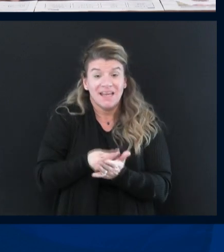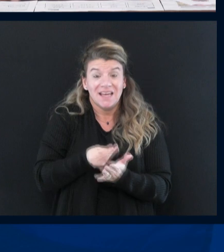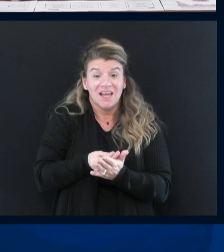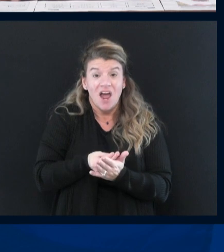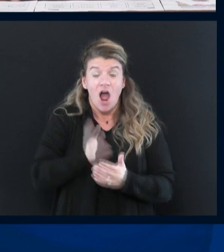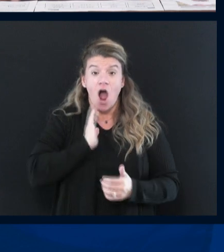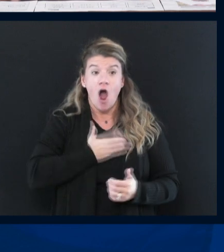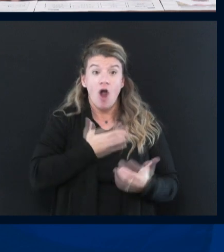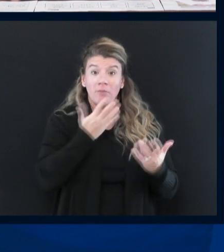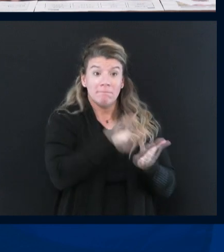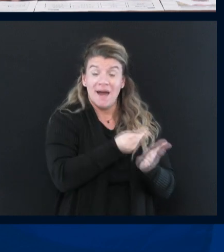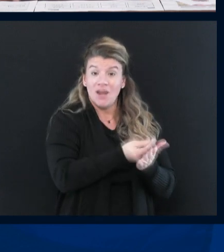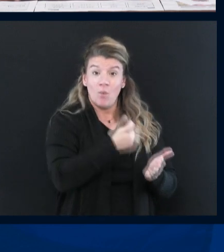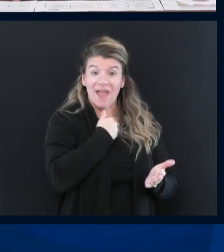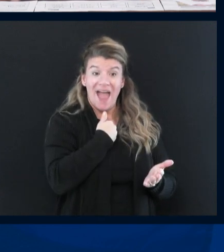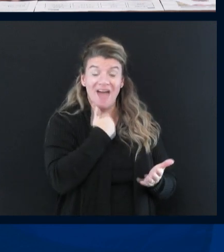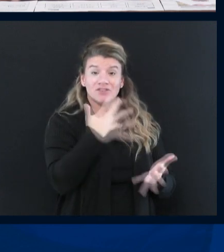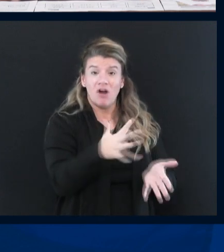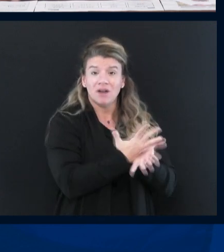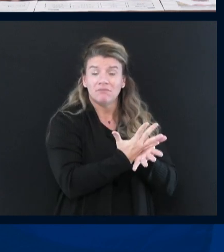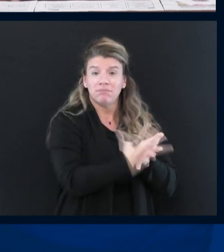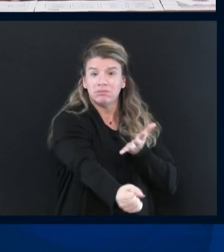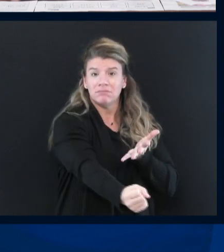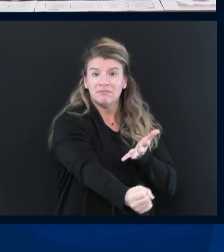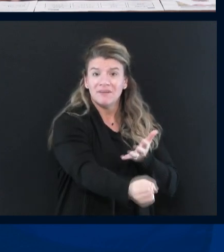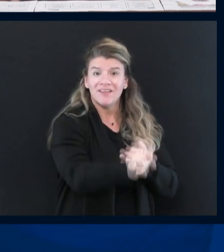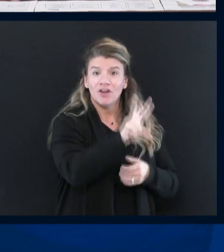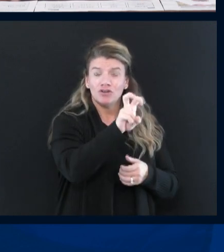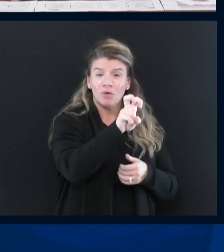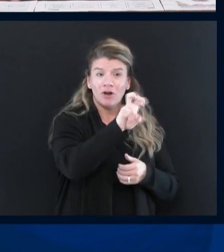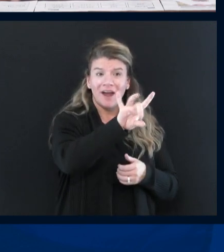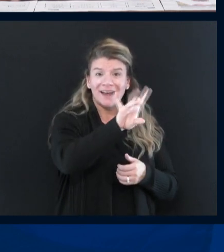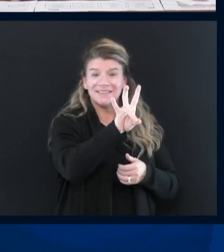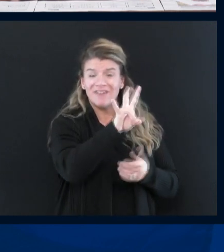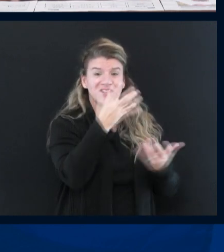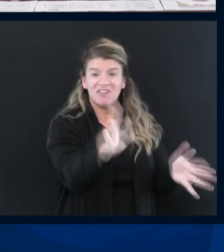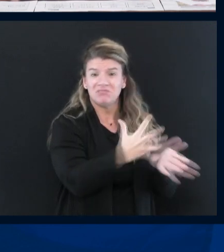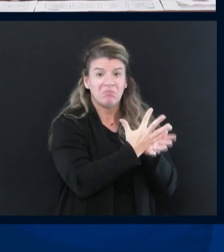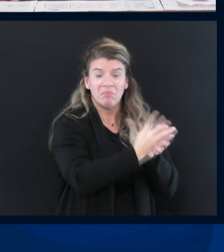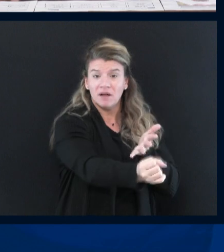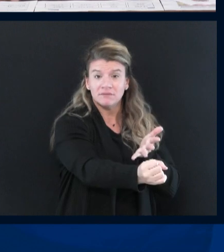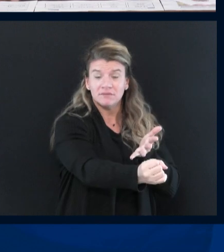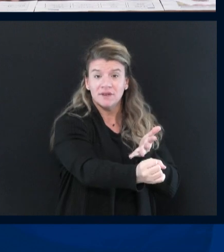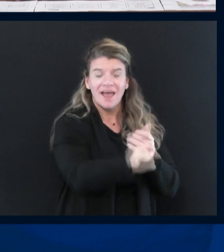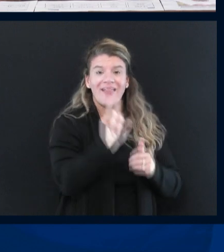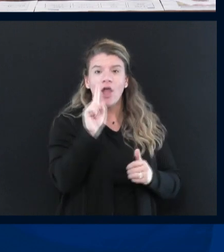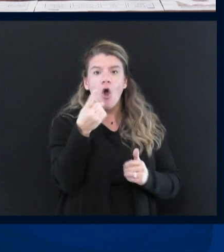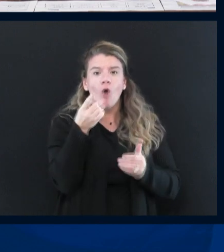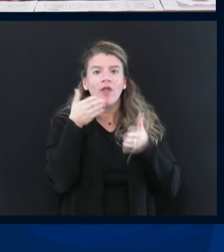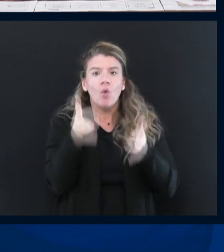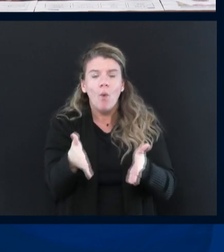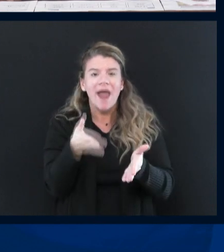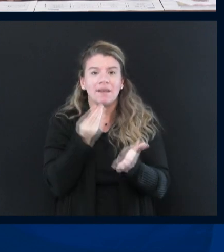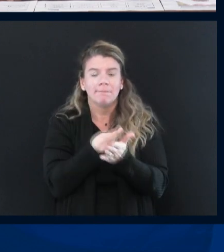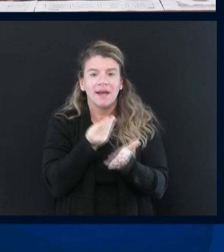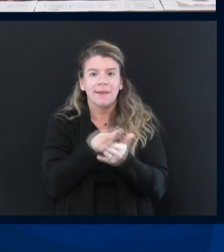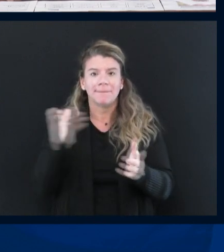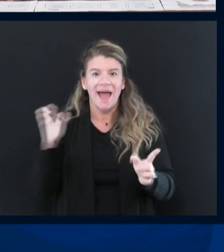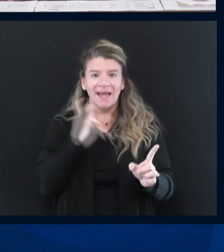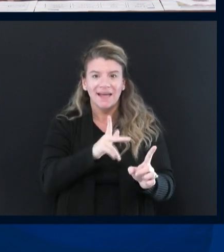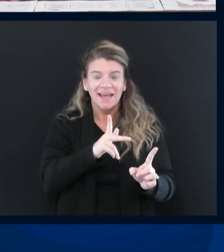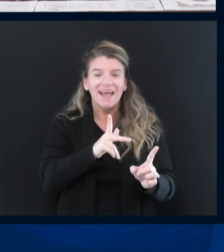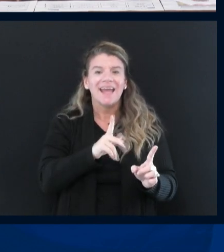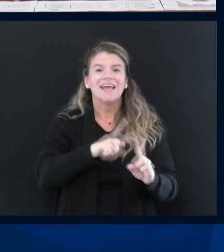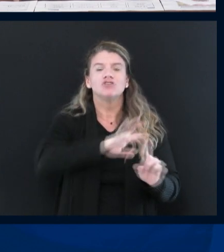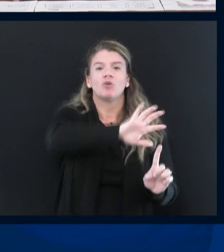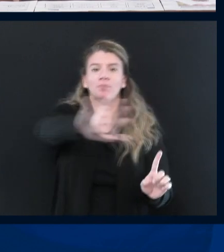of the $287 million. Those dollars are completely gone. The only way we can put those monies back is to put that money back in